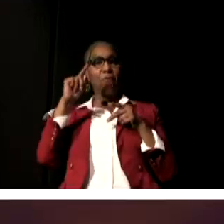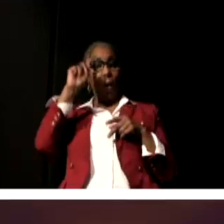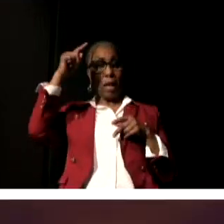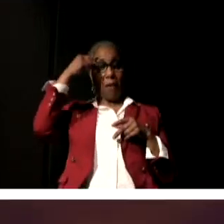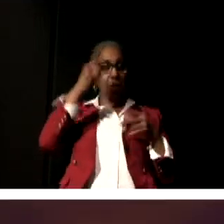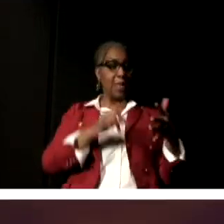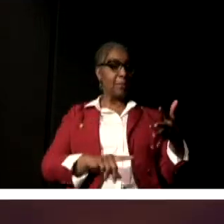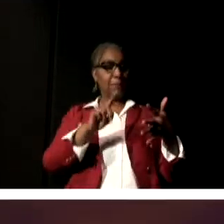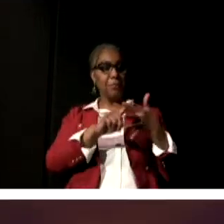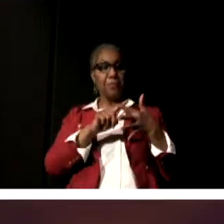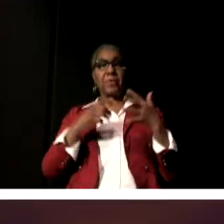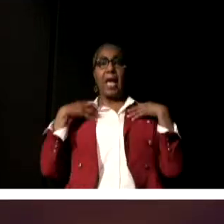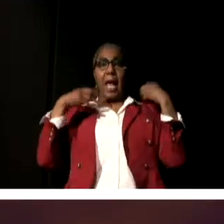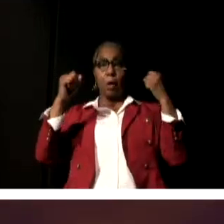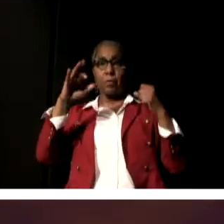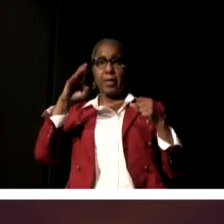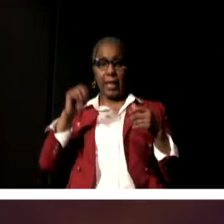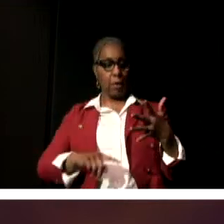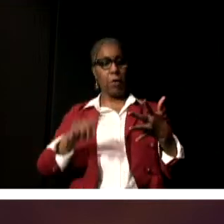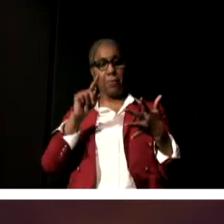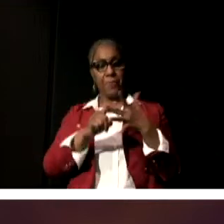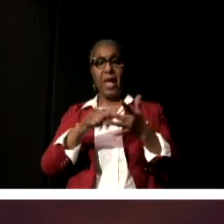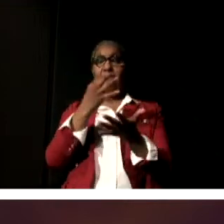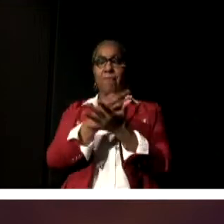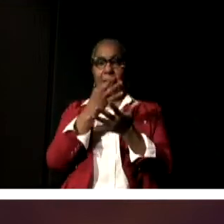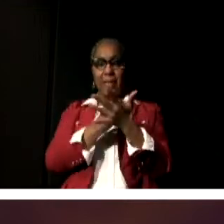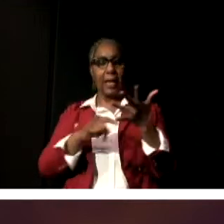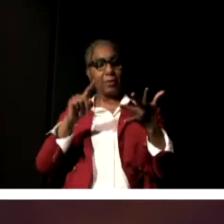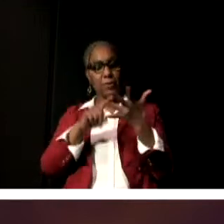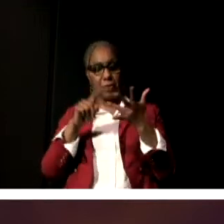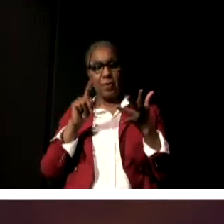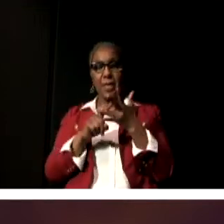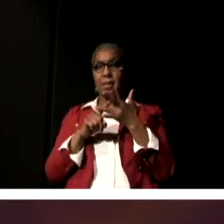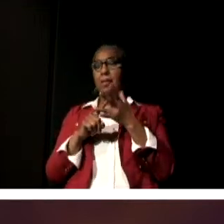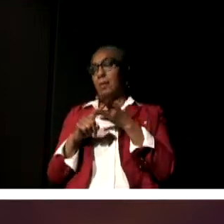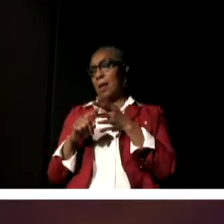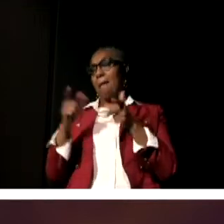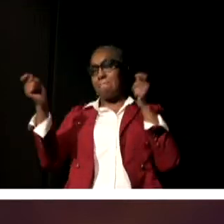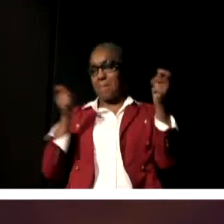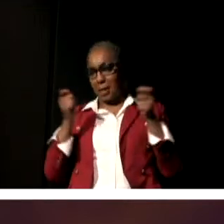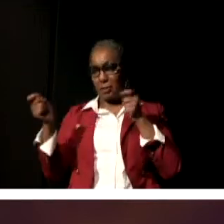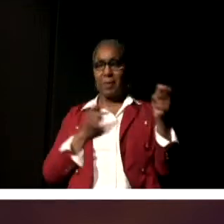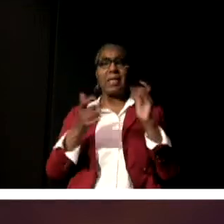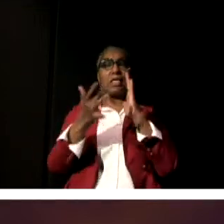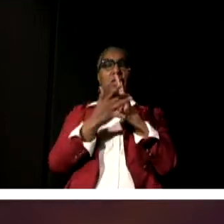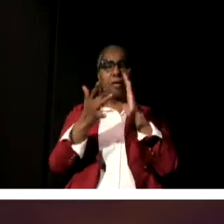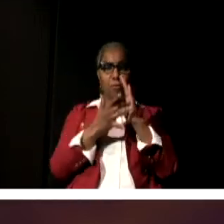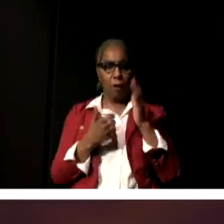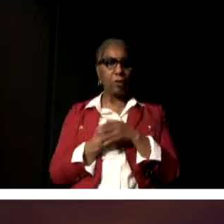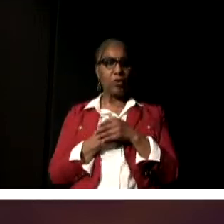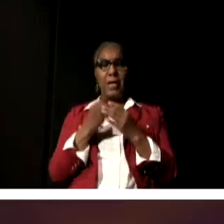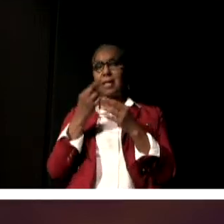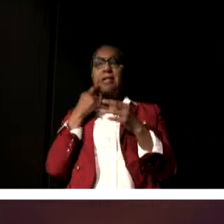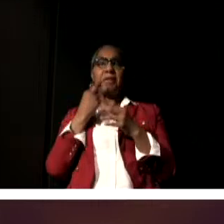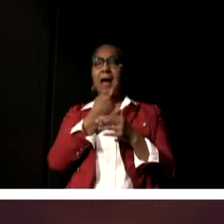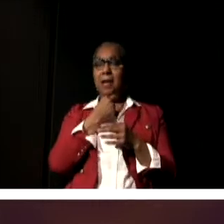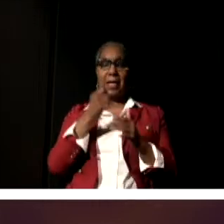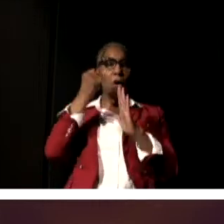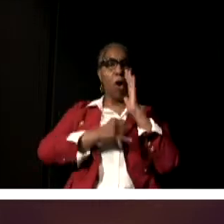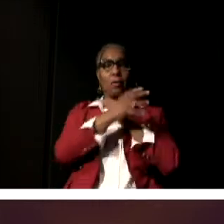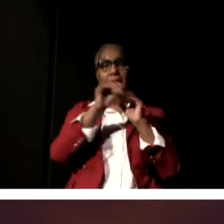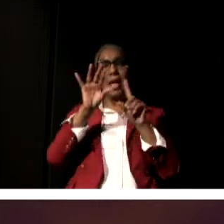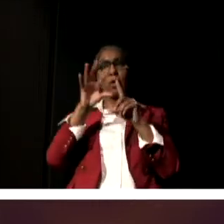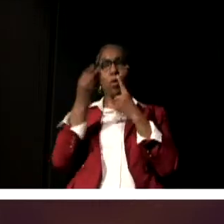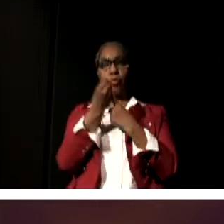government, healthcare, finance, logistics, technology, dining, arts, and